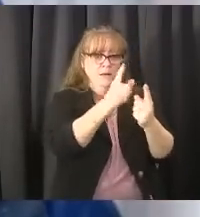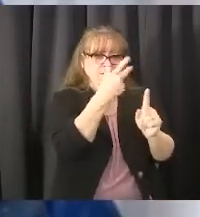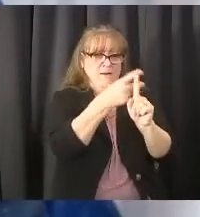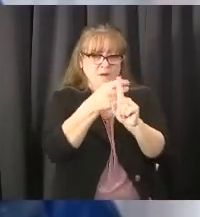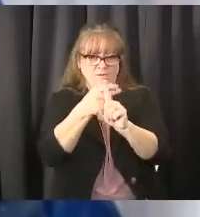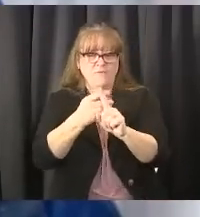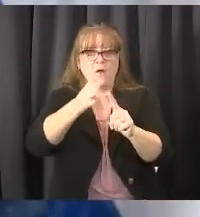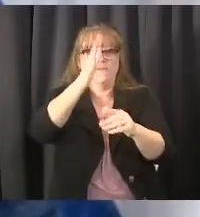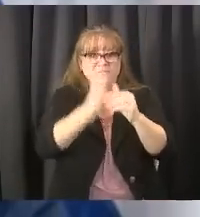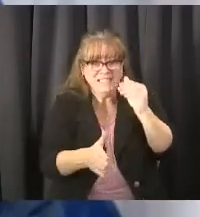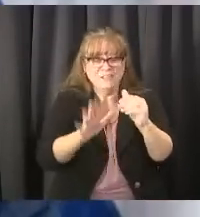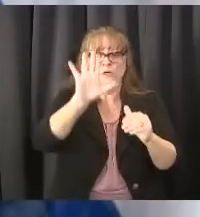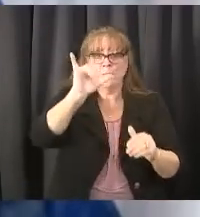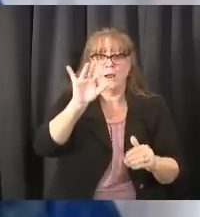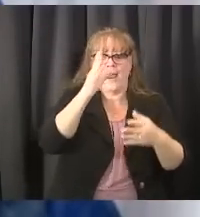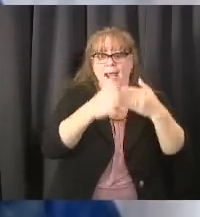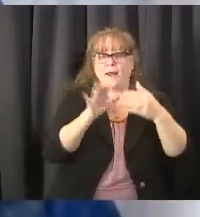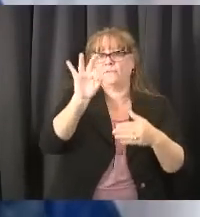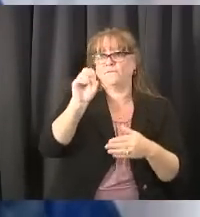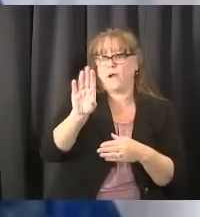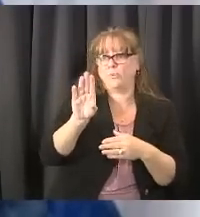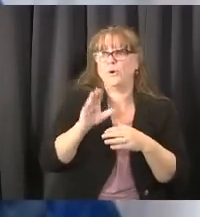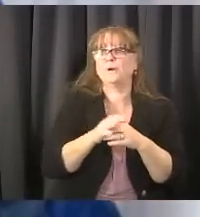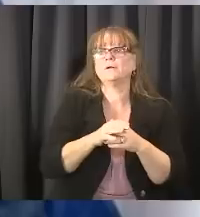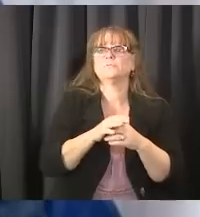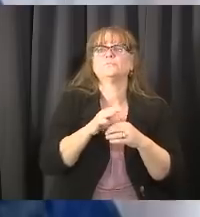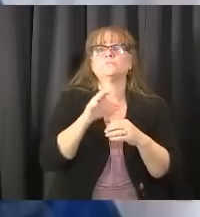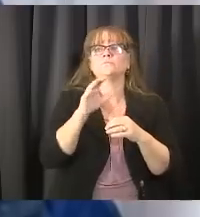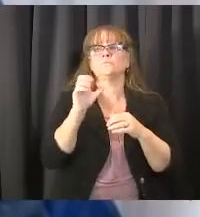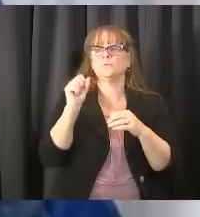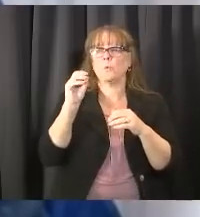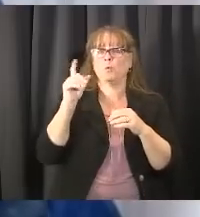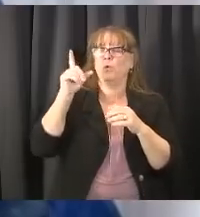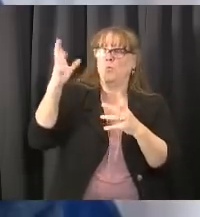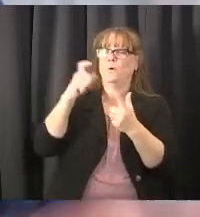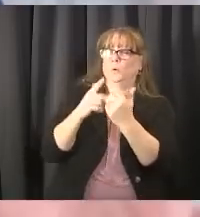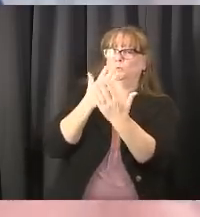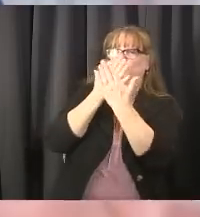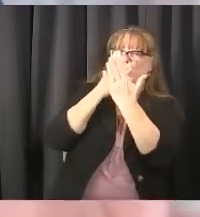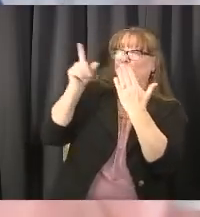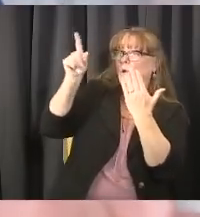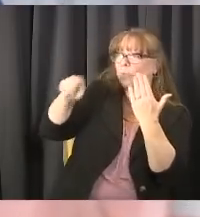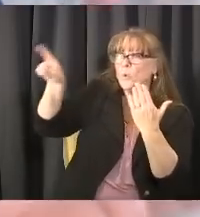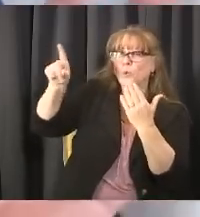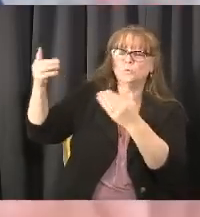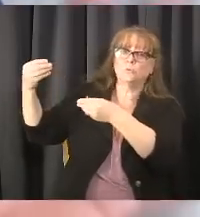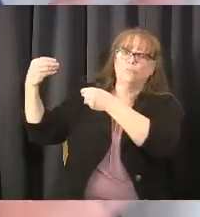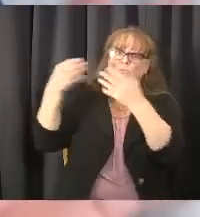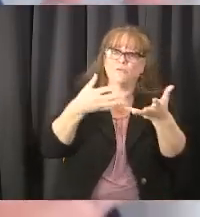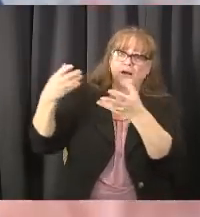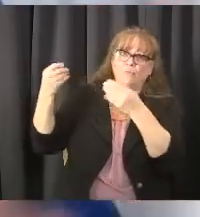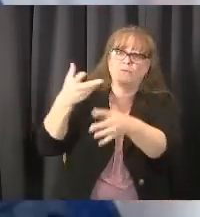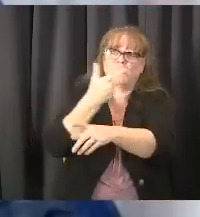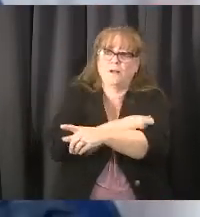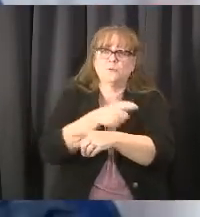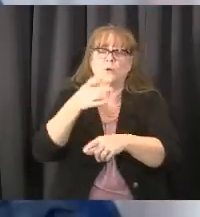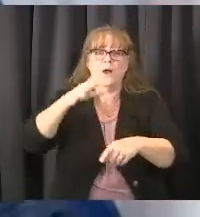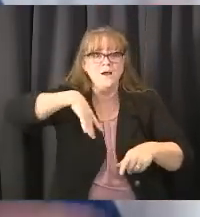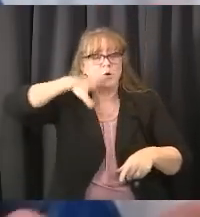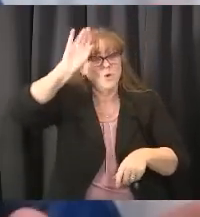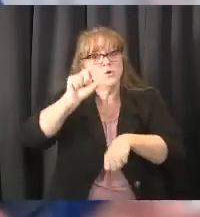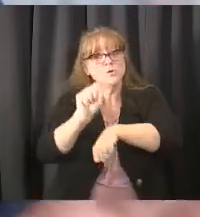their incredible work, not only going above and beyond, putting in long hours, but now really helping to undertake one of the biggest vaccination